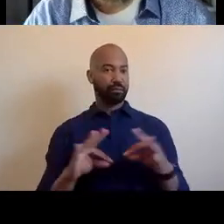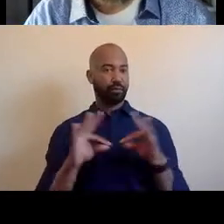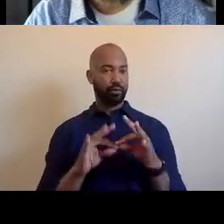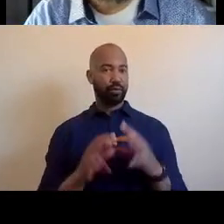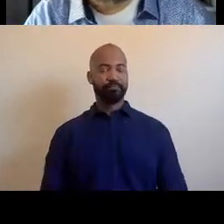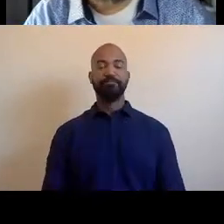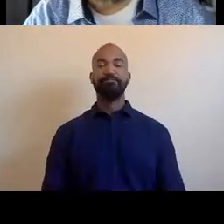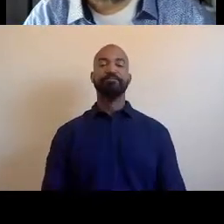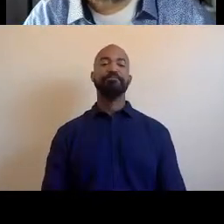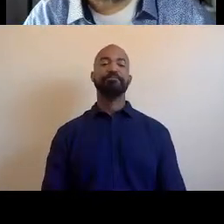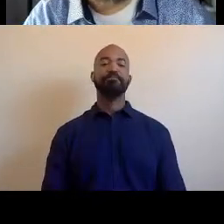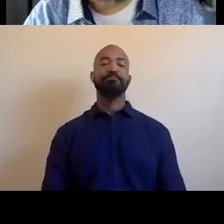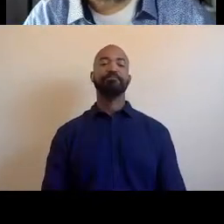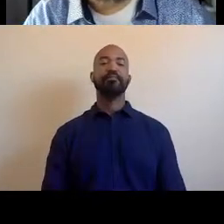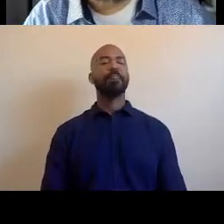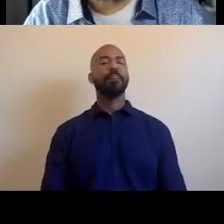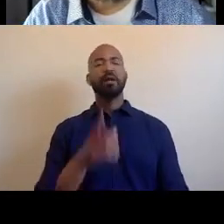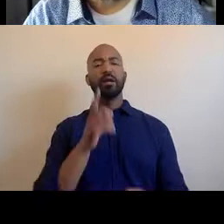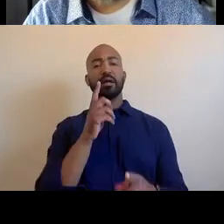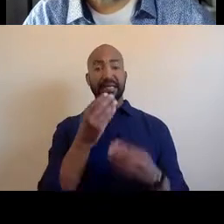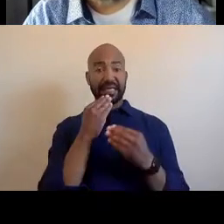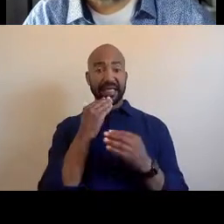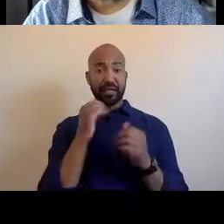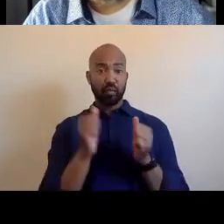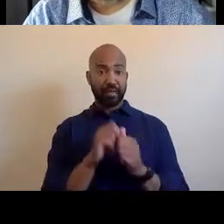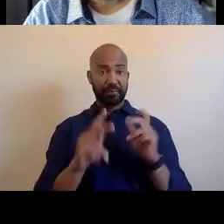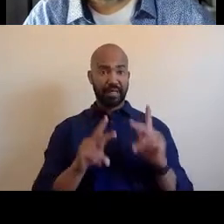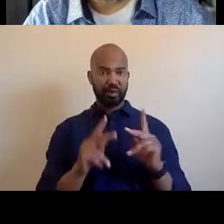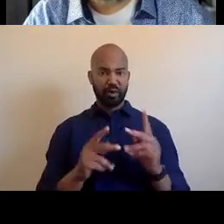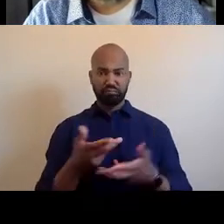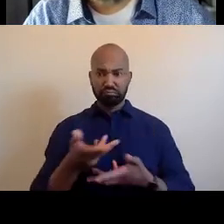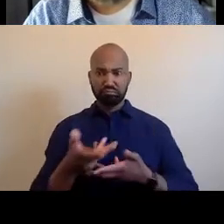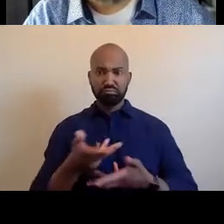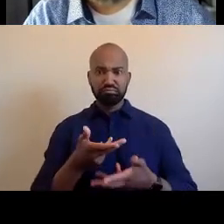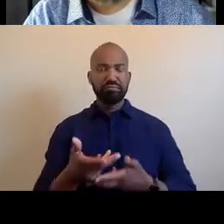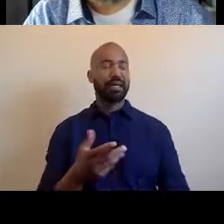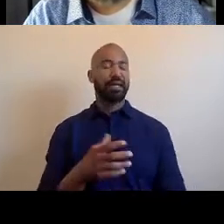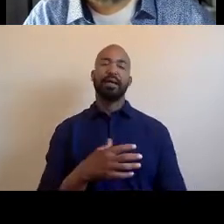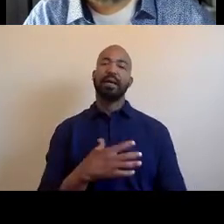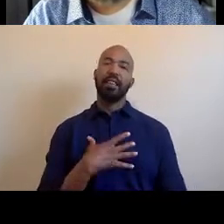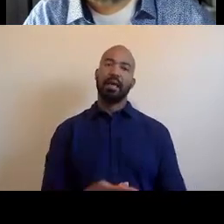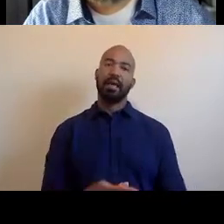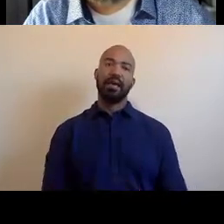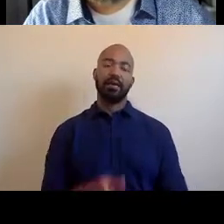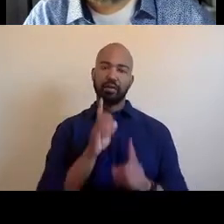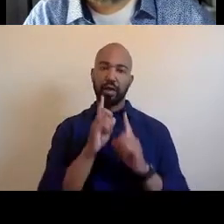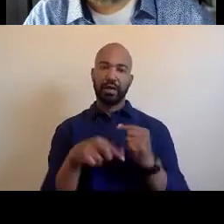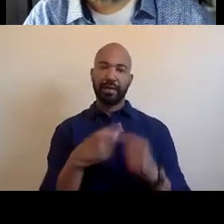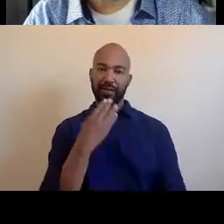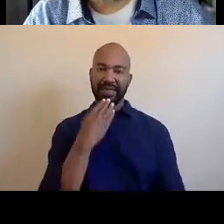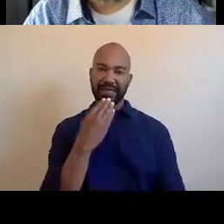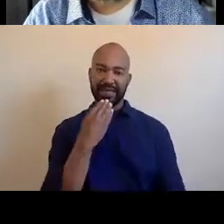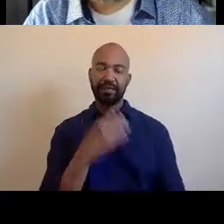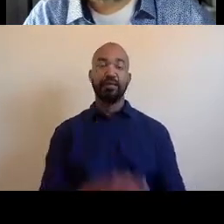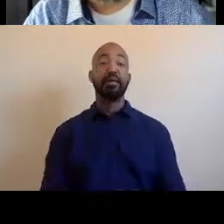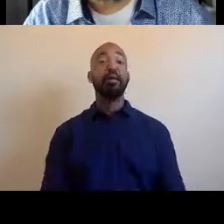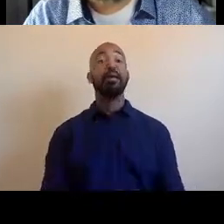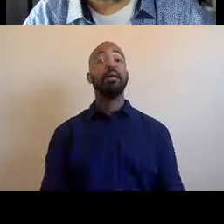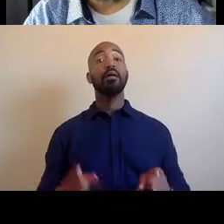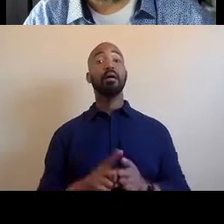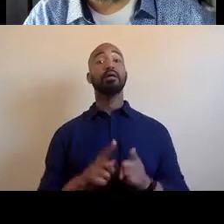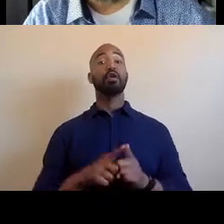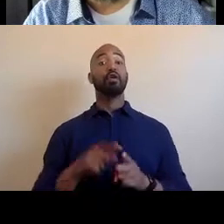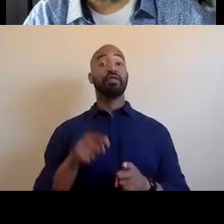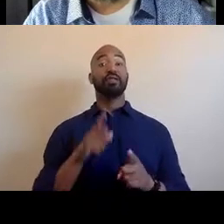talking about eating with people for a variety of reasons, but I also really look to normalize this conversation